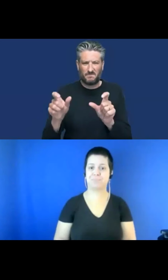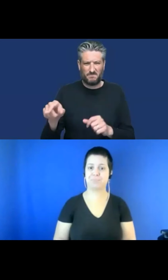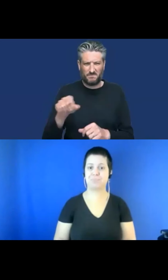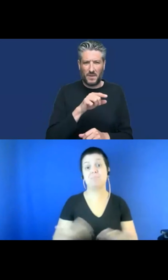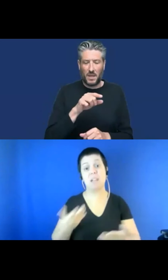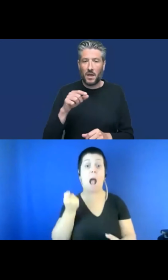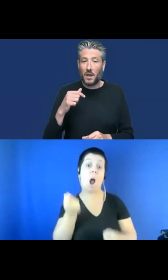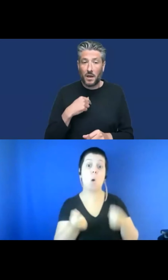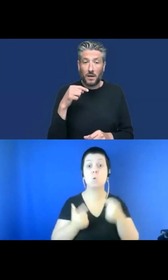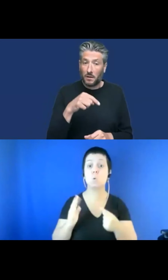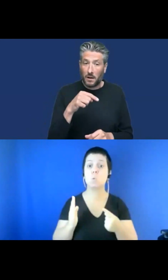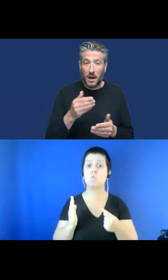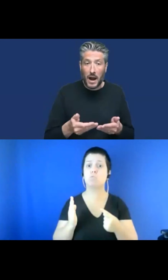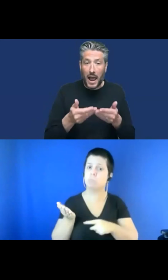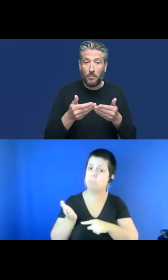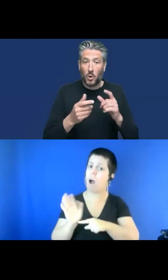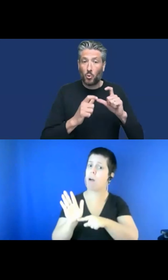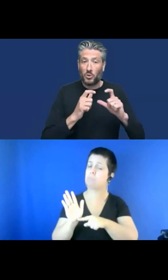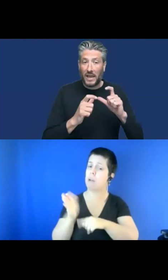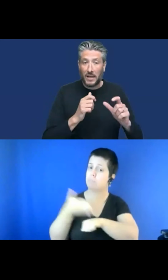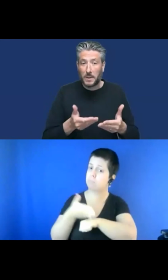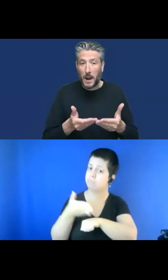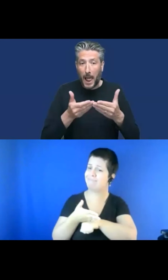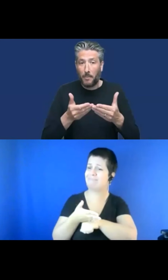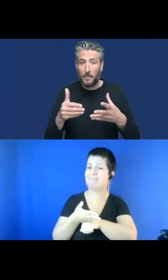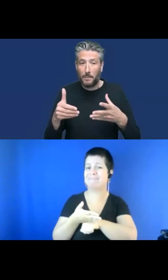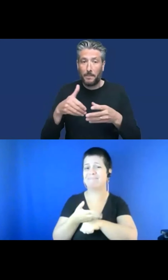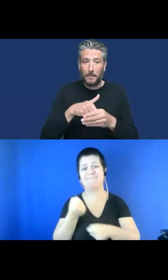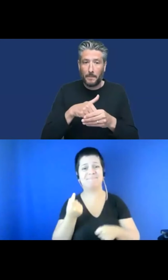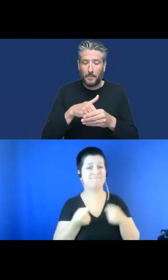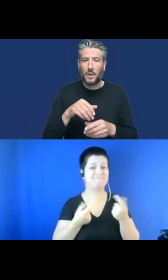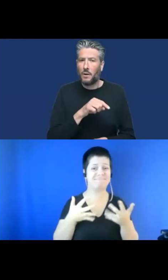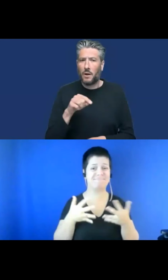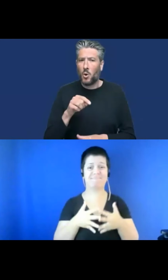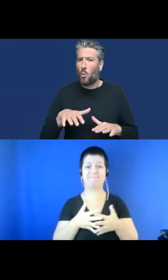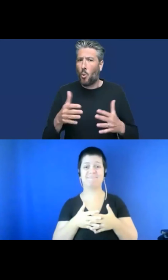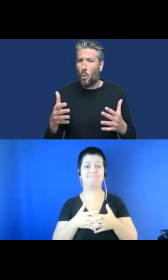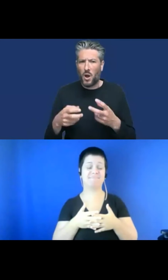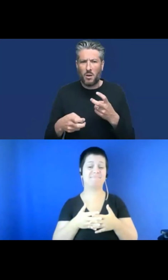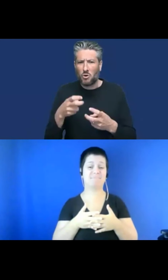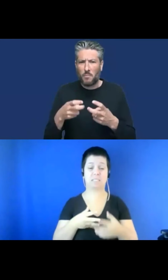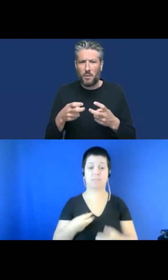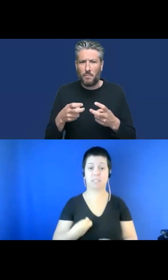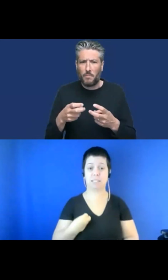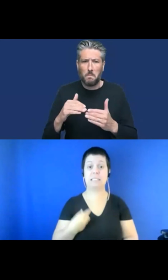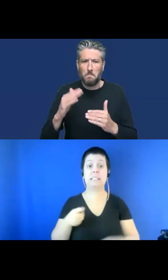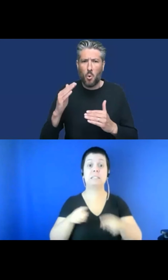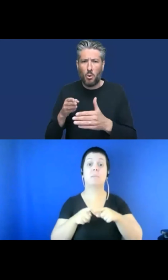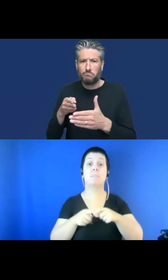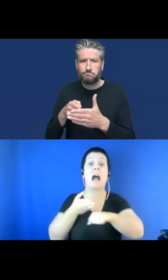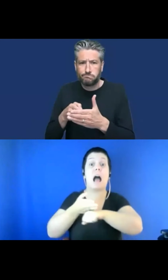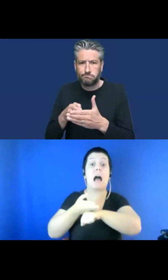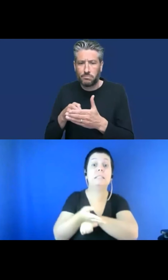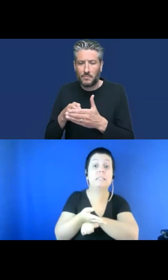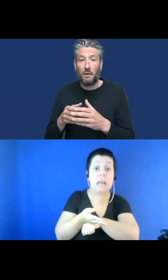participation and social engagement, whereas others made it more difficult, or whether the access to these technology devices became the